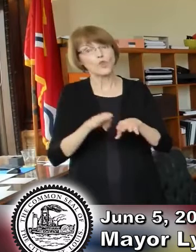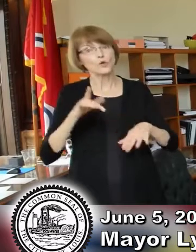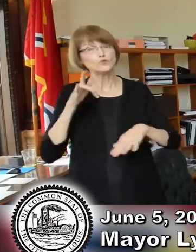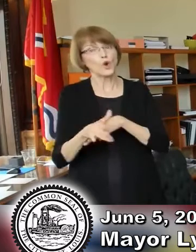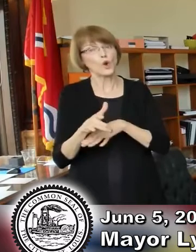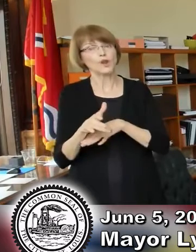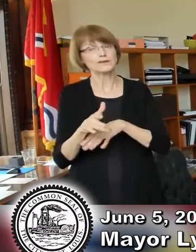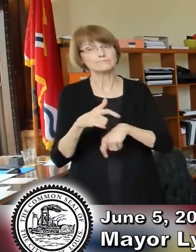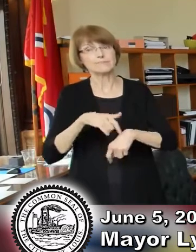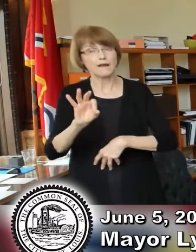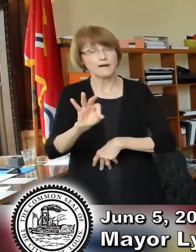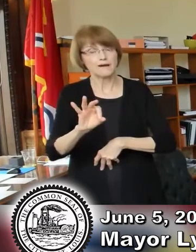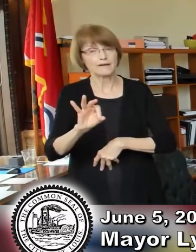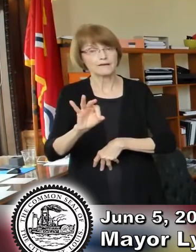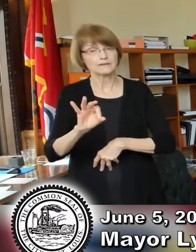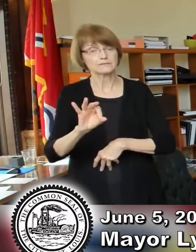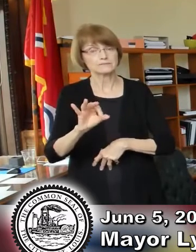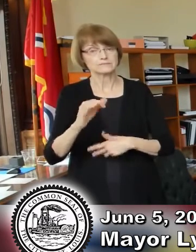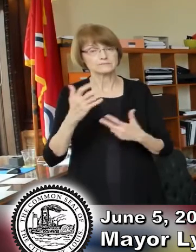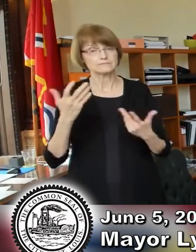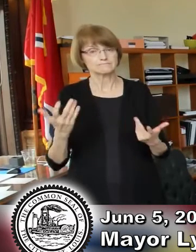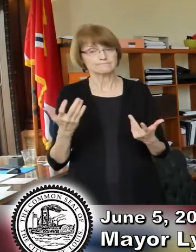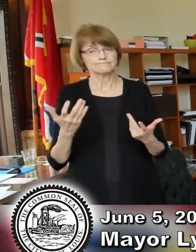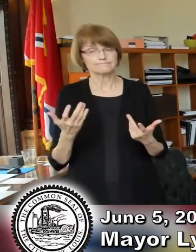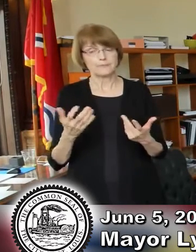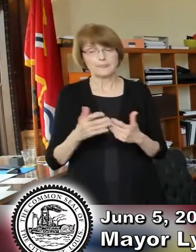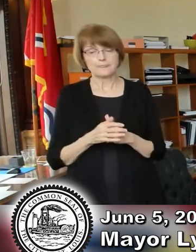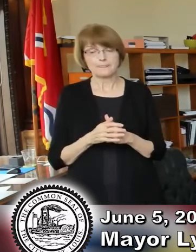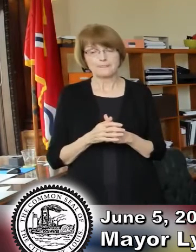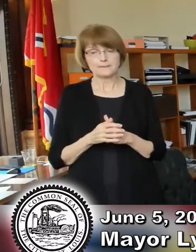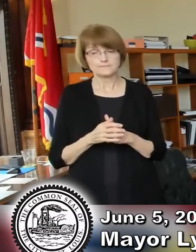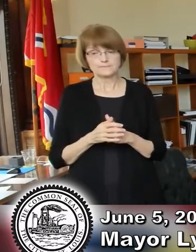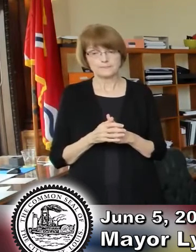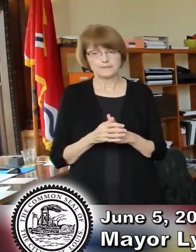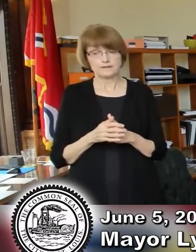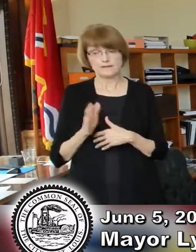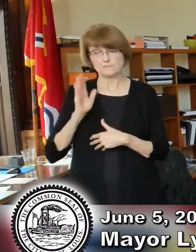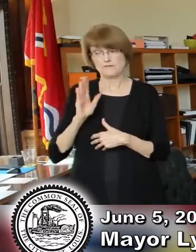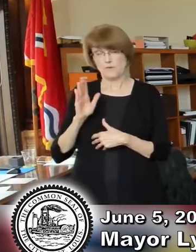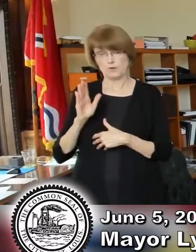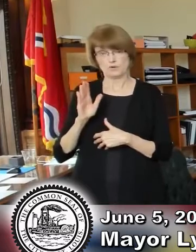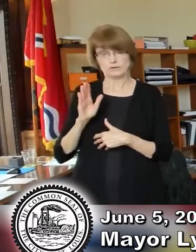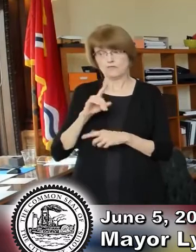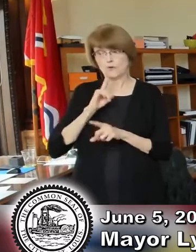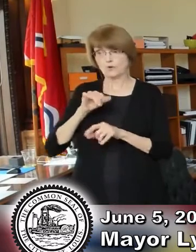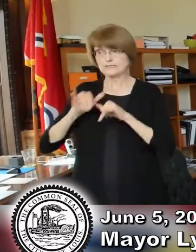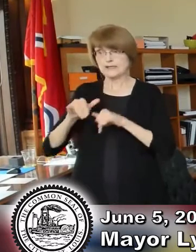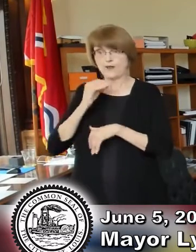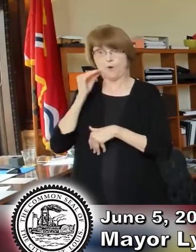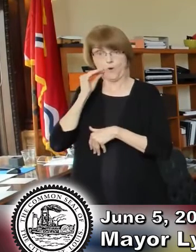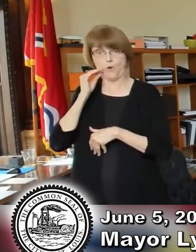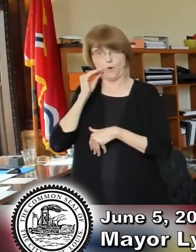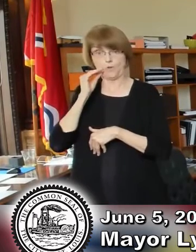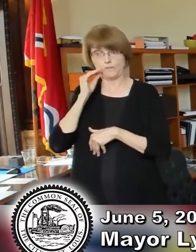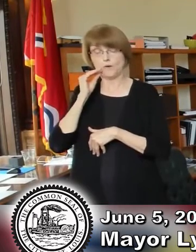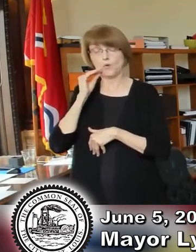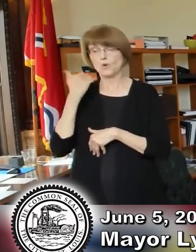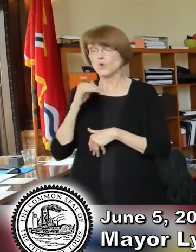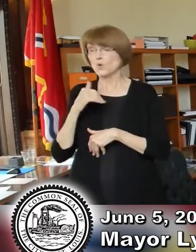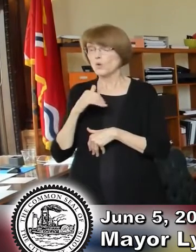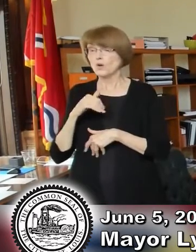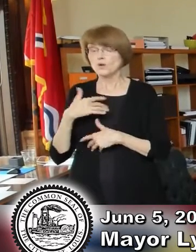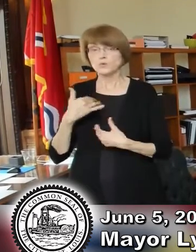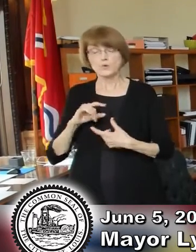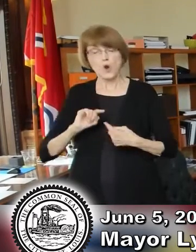So the stay-at-home order was so tough on business. And when